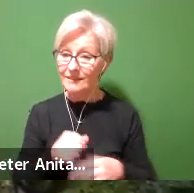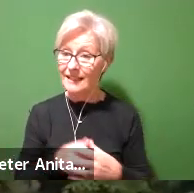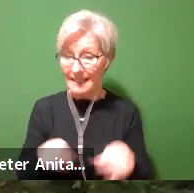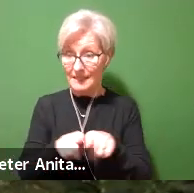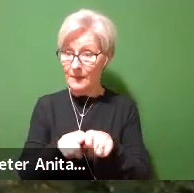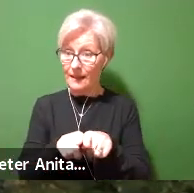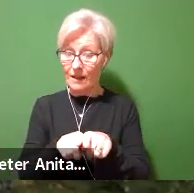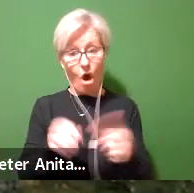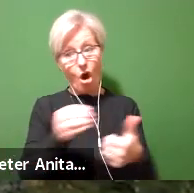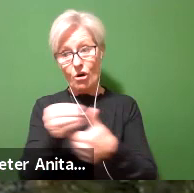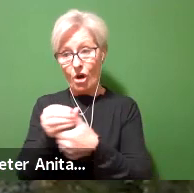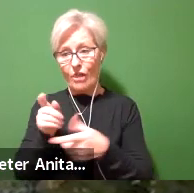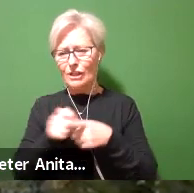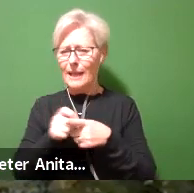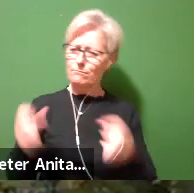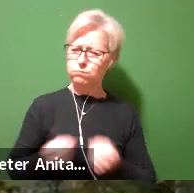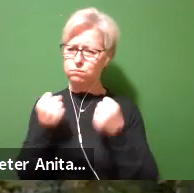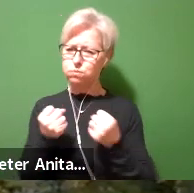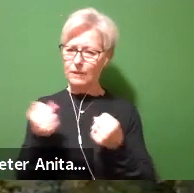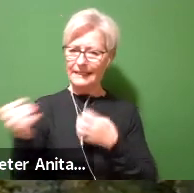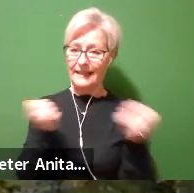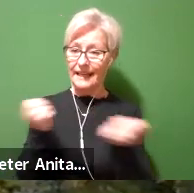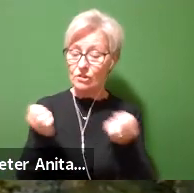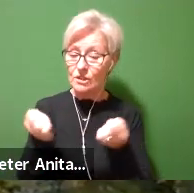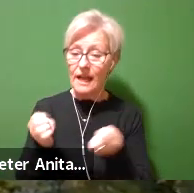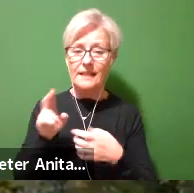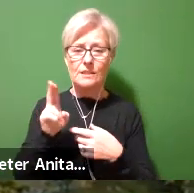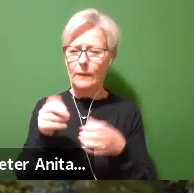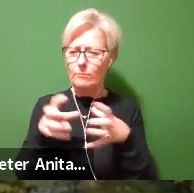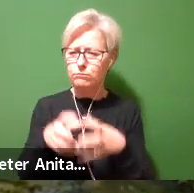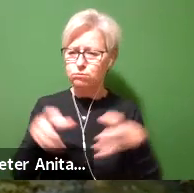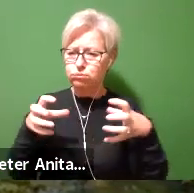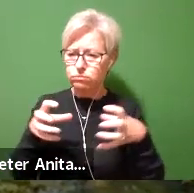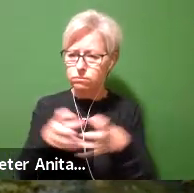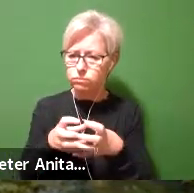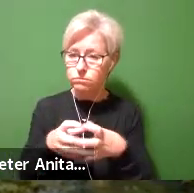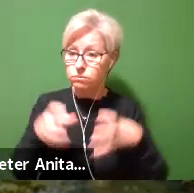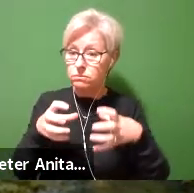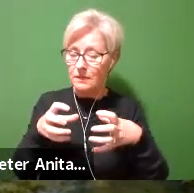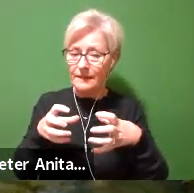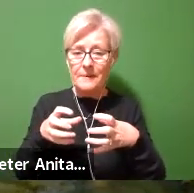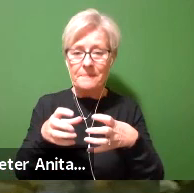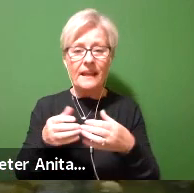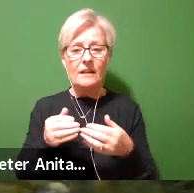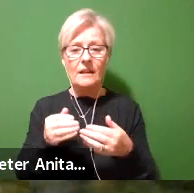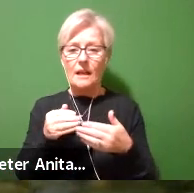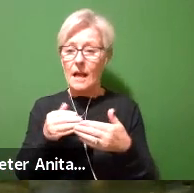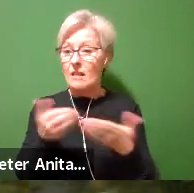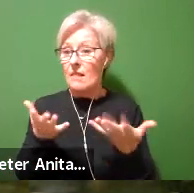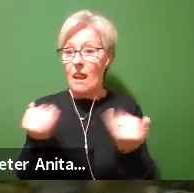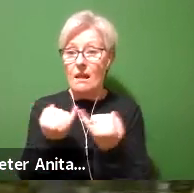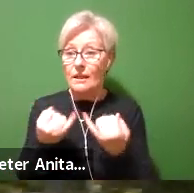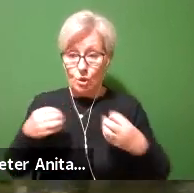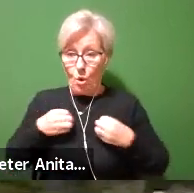of exercises are strengthening exercises, where we contract our muscles against some form of resistance. This resistance might be your own body weight,